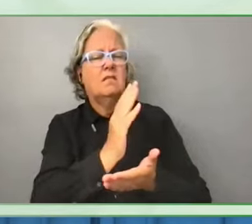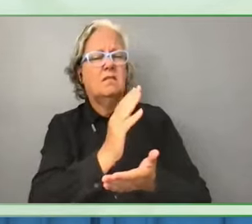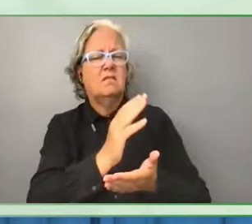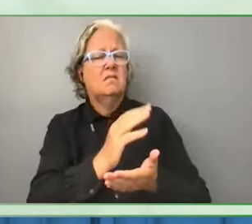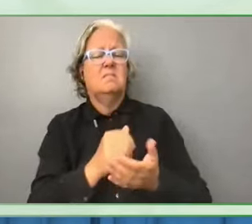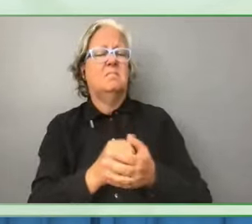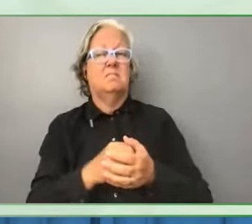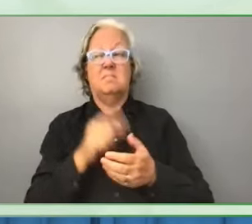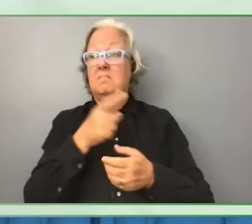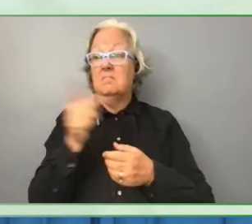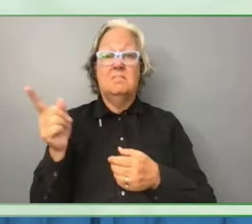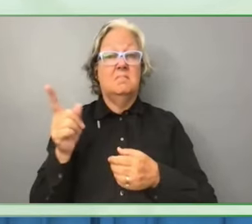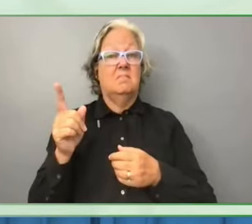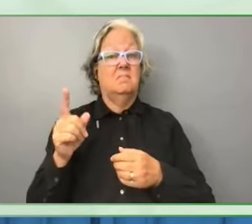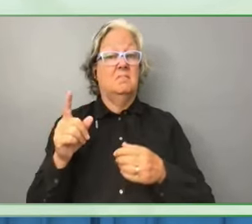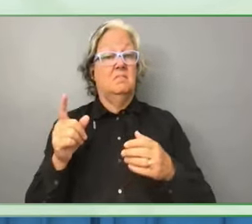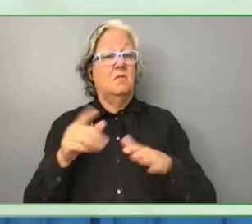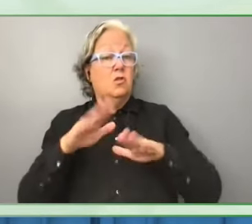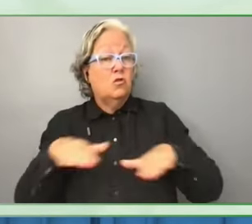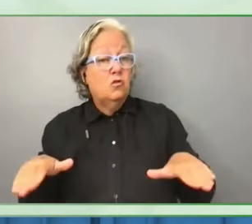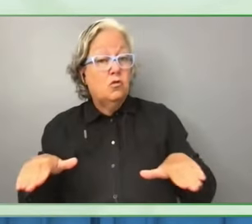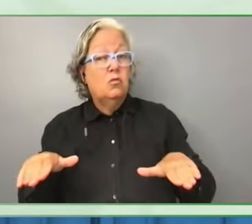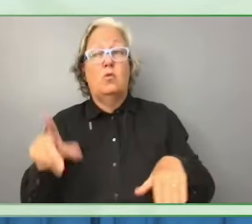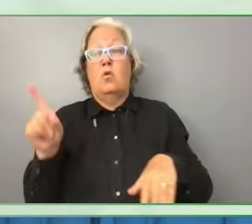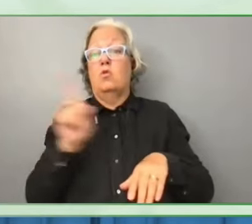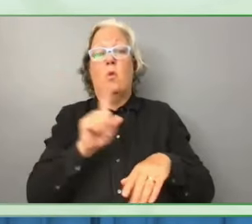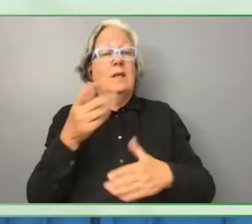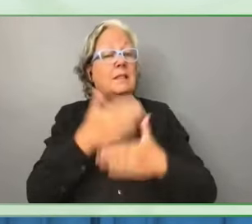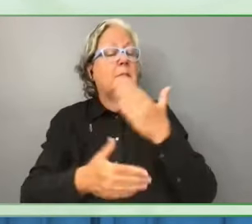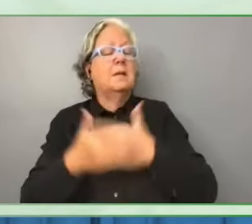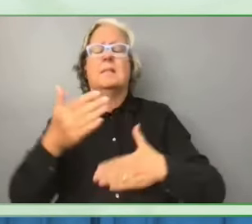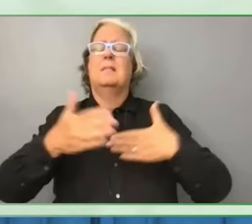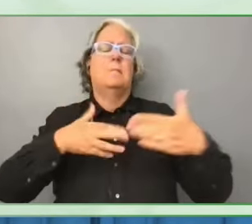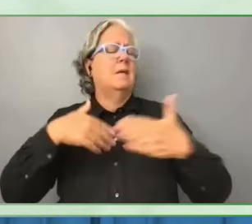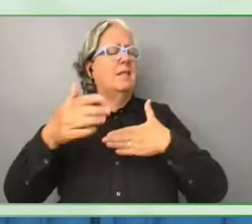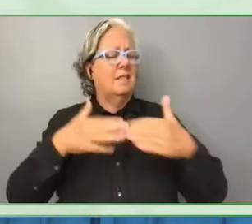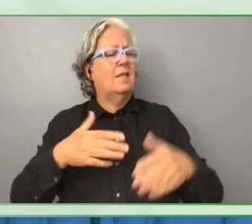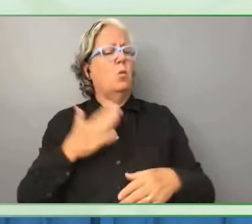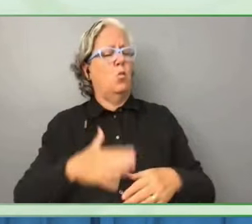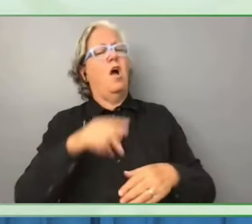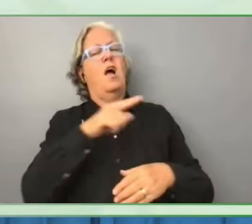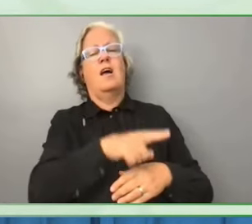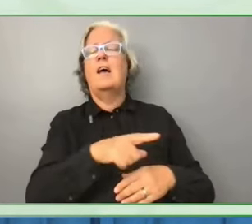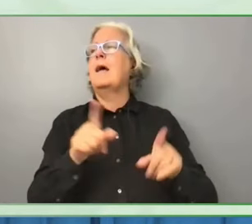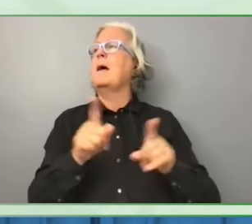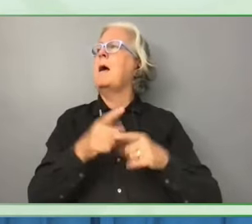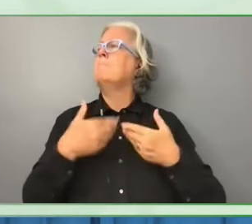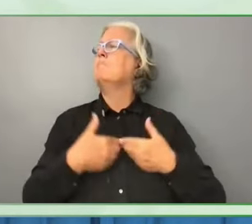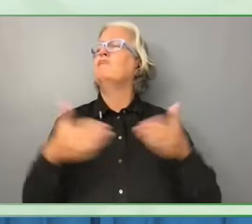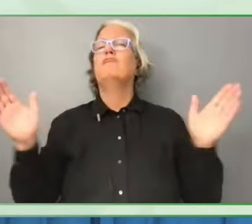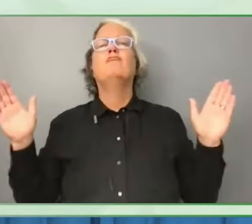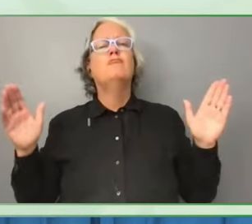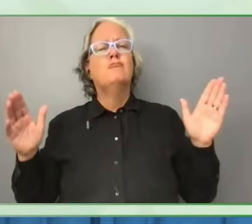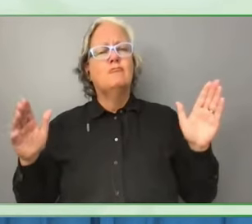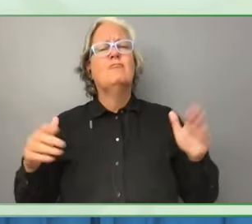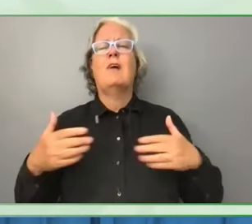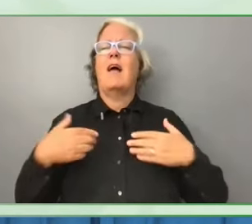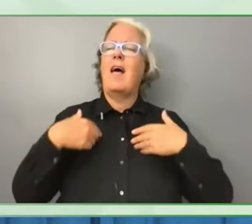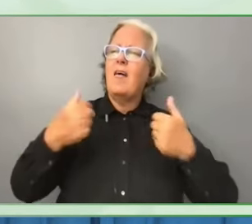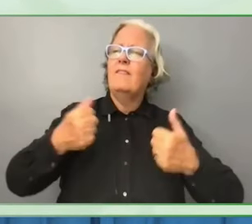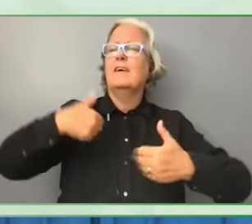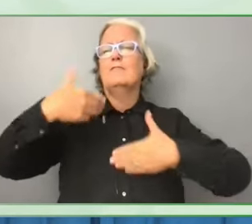without children with disability, to live dignified, healthy life, and to be safe for all of the violence.